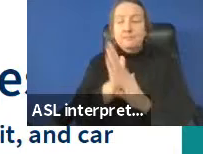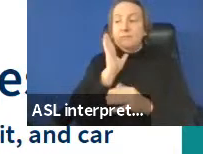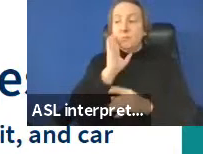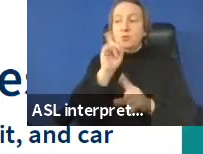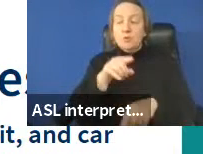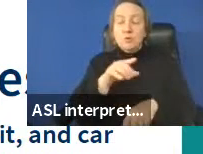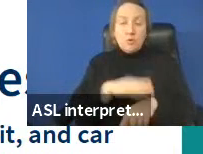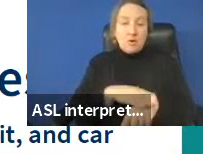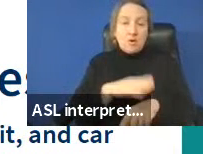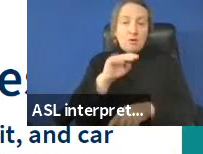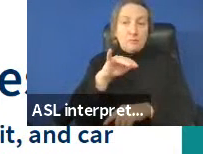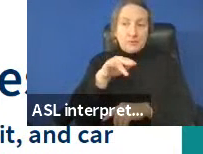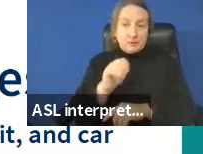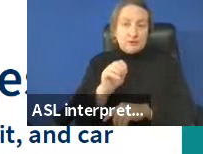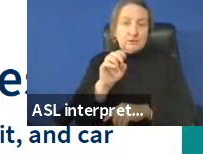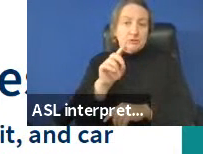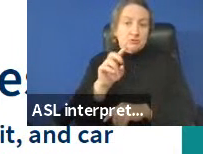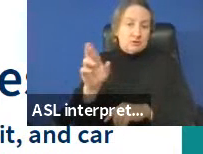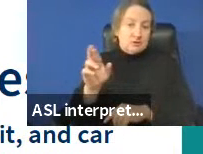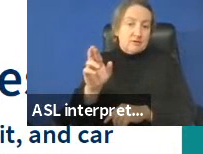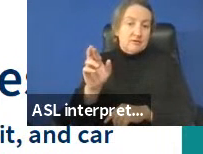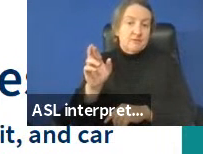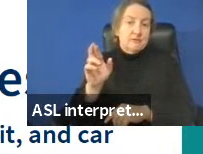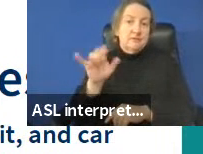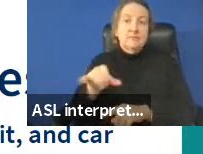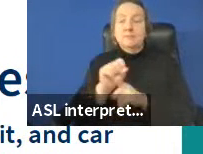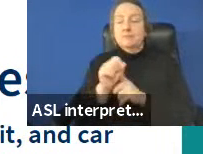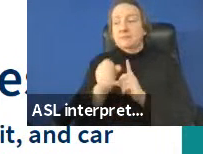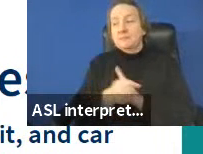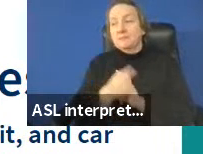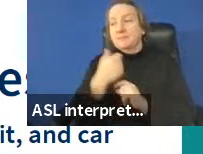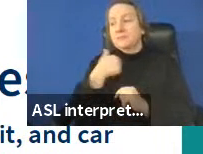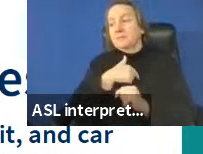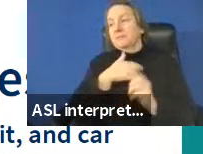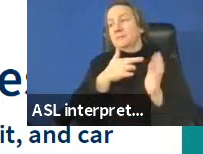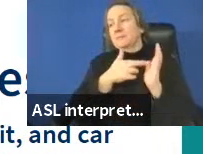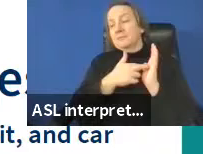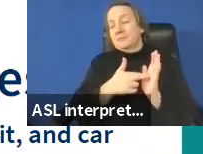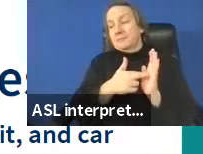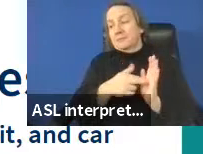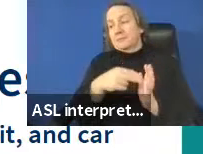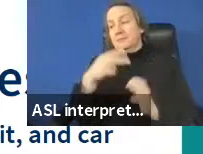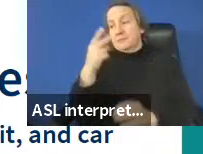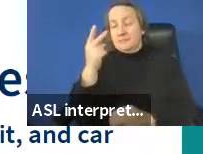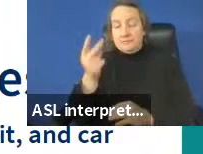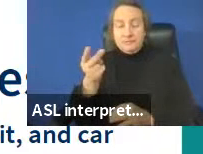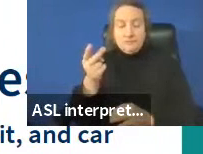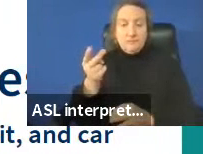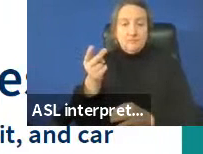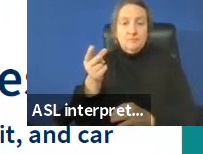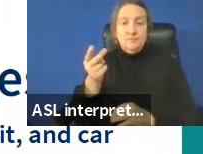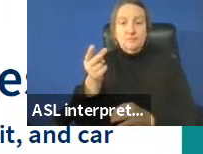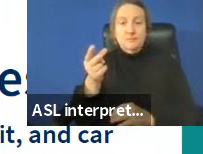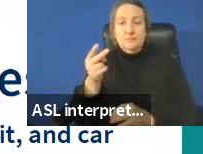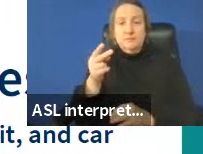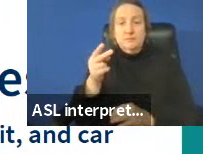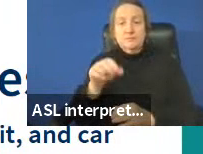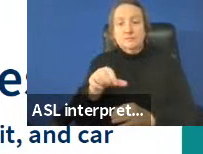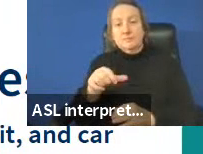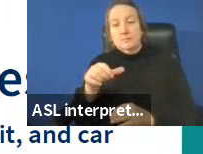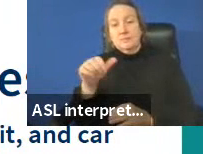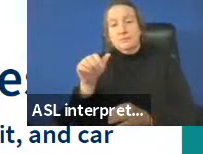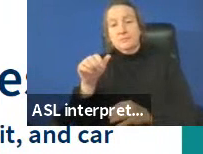Marine Drive. And in this case, we're representing 2 arterial bridges that would